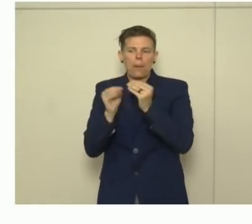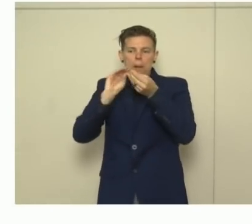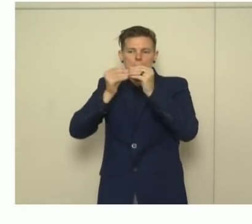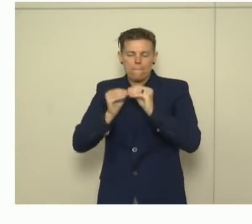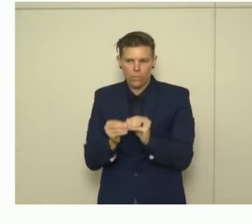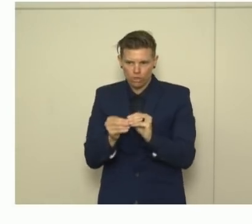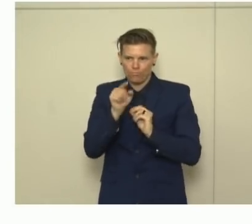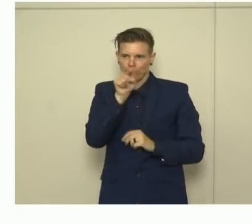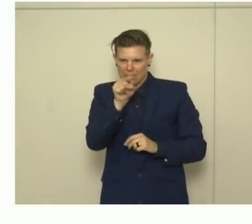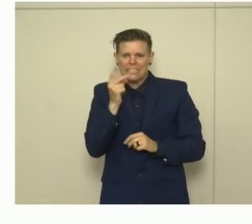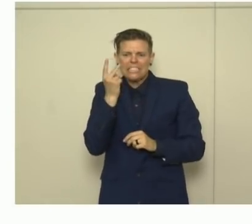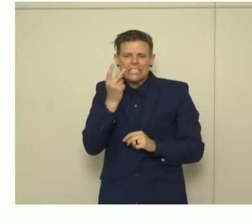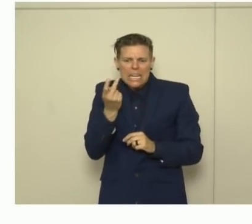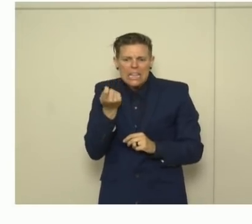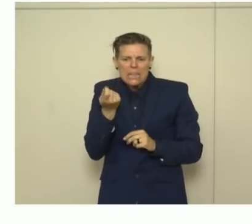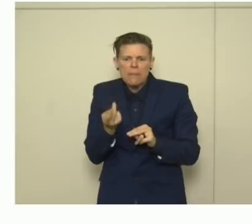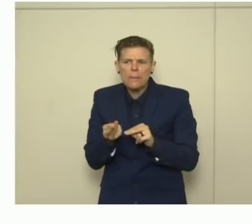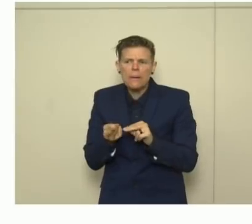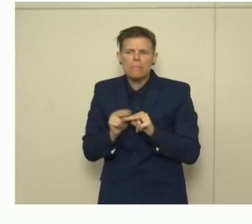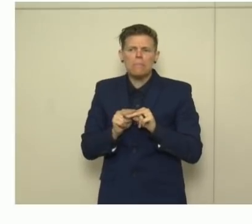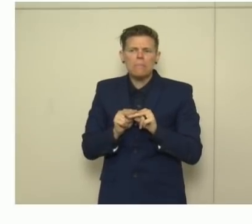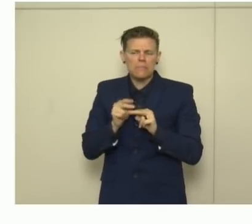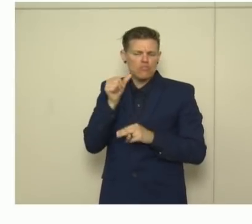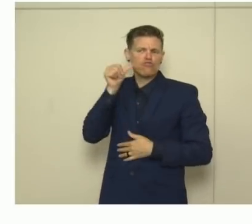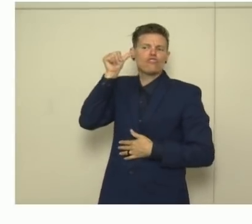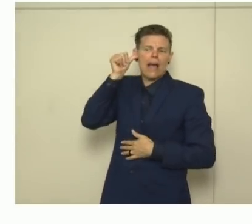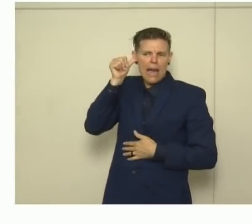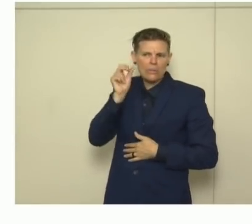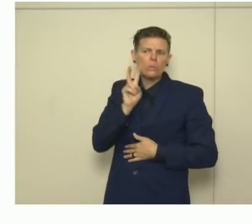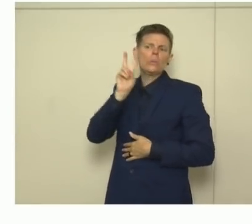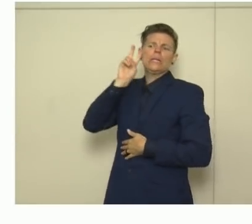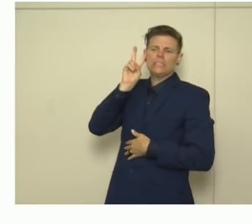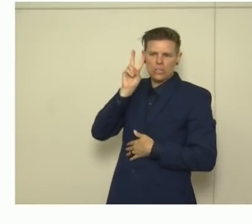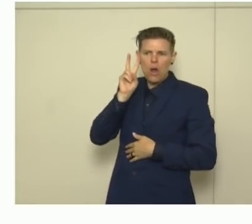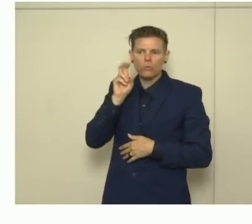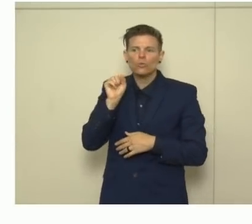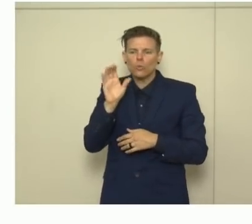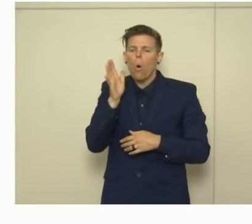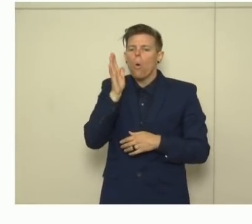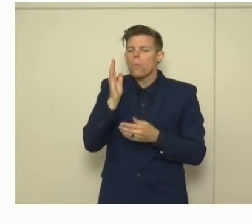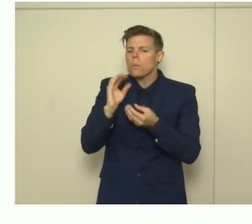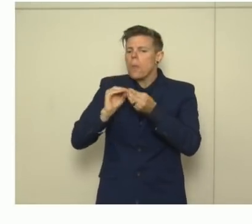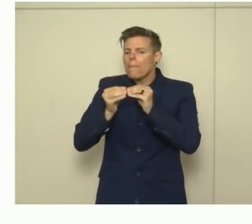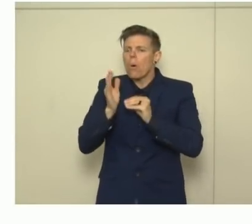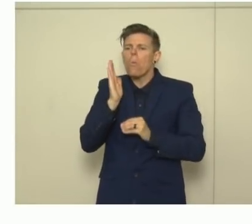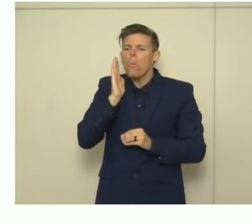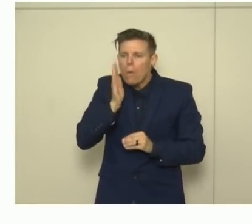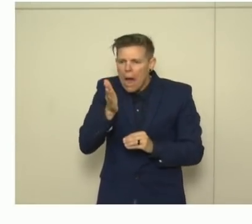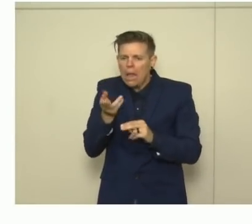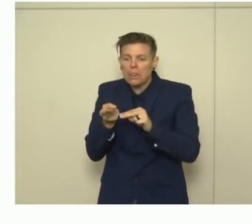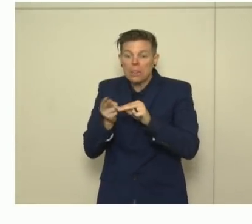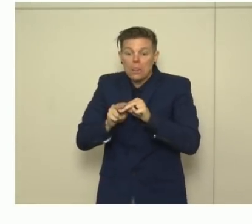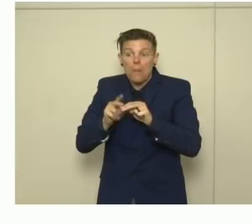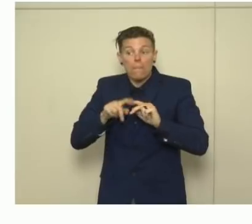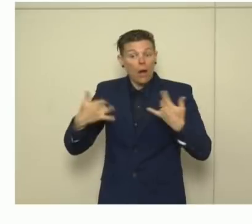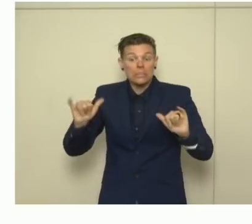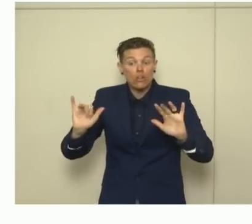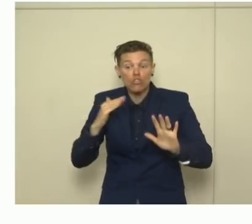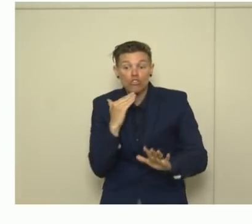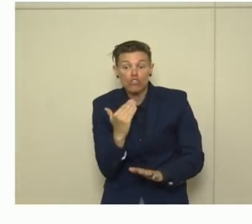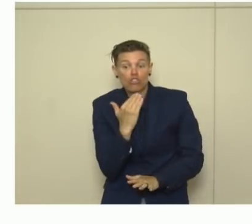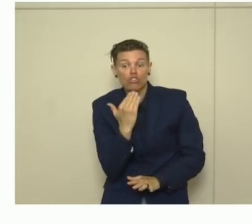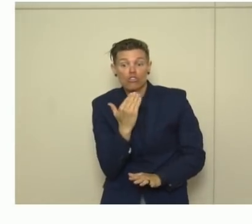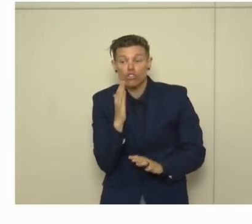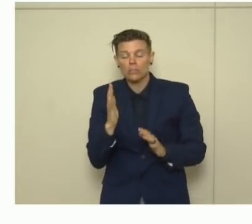it's going to rise a little bit. But we're in a good place, and if you remember from last week or the week before, our